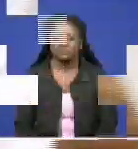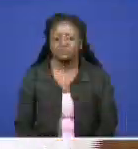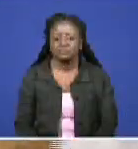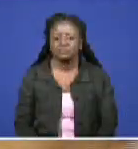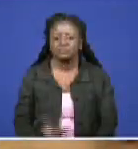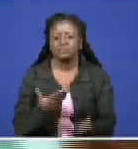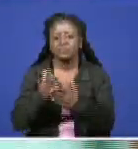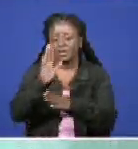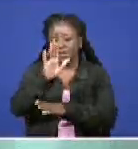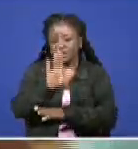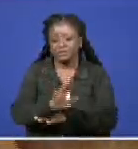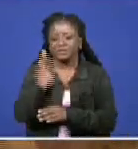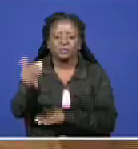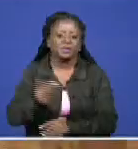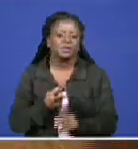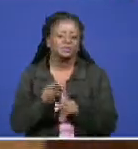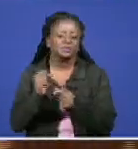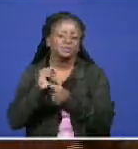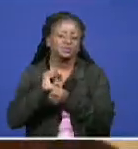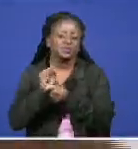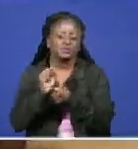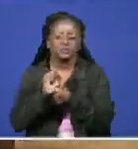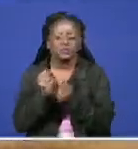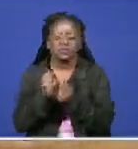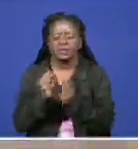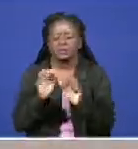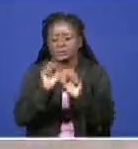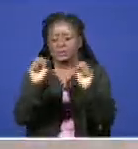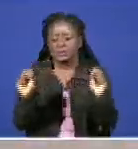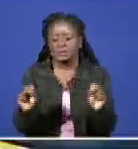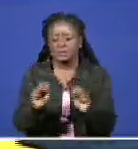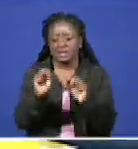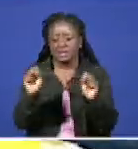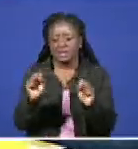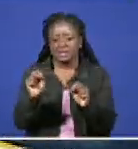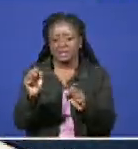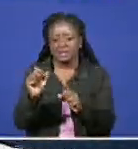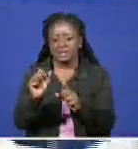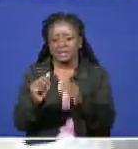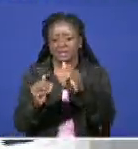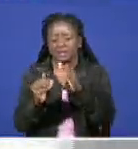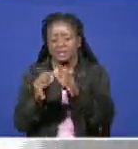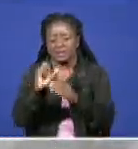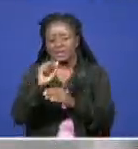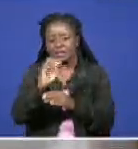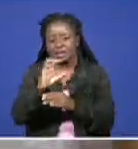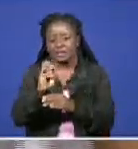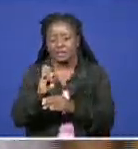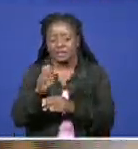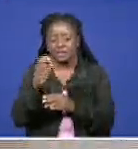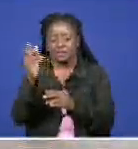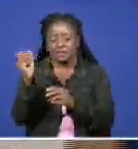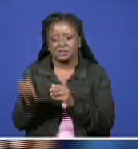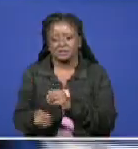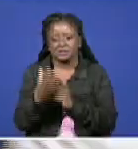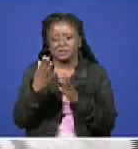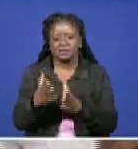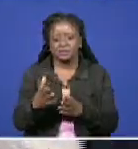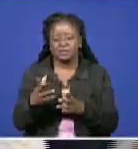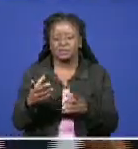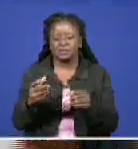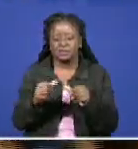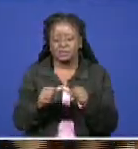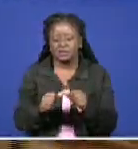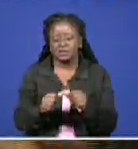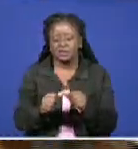Good evening, everybody, and welcome to Sports Saturday. I'm Charles Fisher. Ace pitcher Alcott Forbes and the CS Enterprise Hitmen still celebrating their New Providence